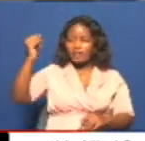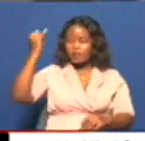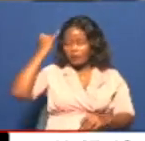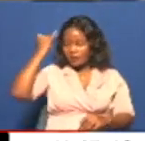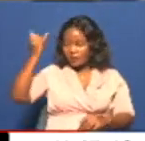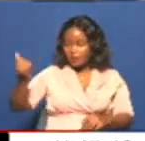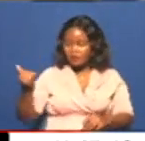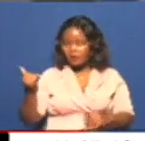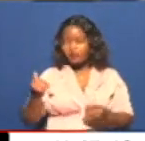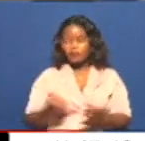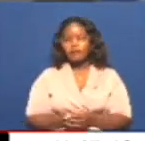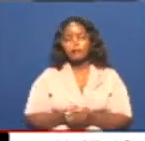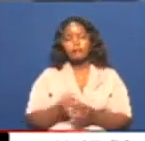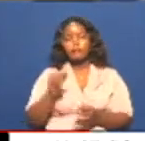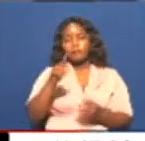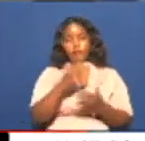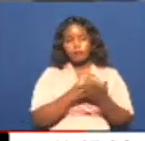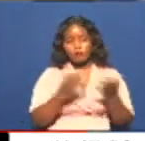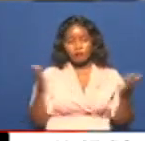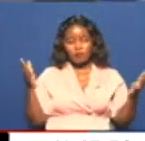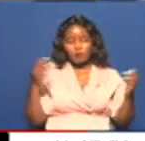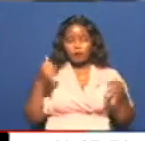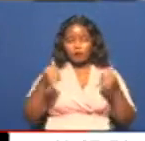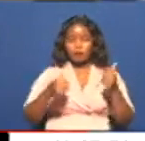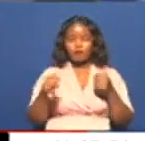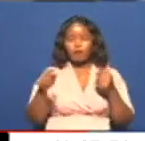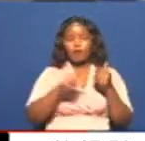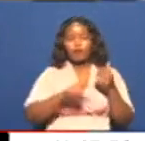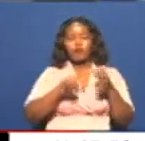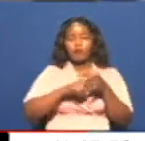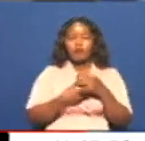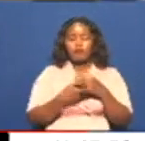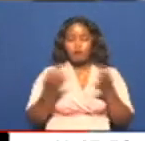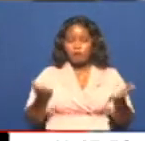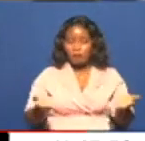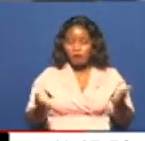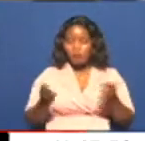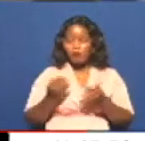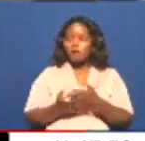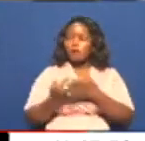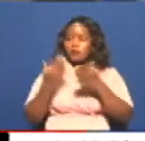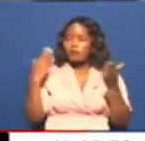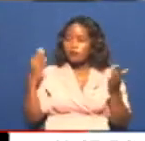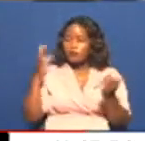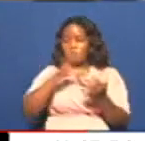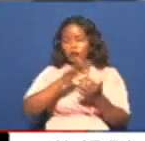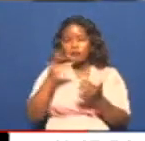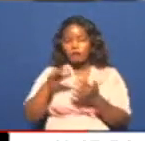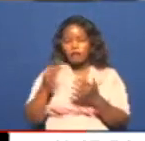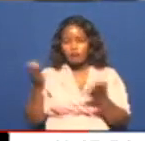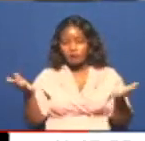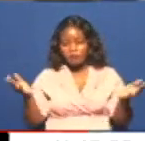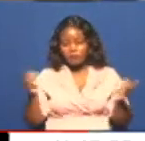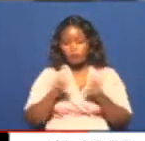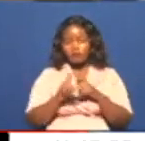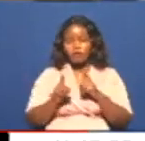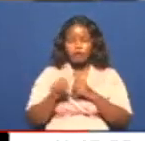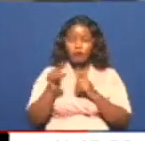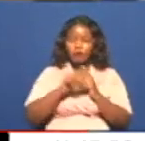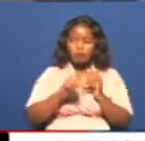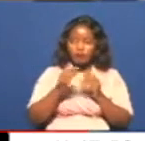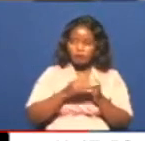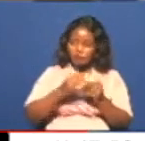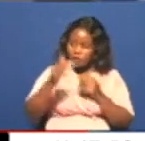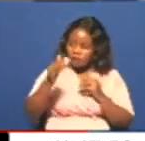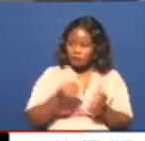Mm-hmm. So that's something that should come from before, way before even the nominations happen. Uh-huh. Alenga, do you think